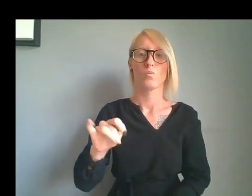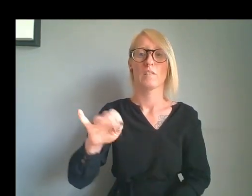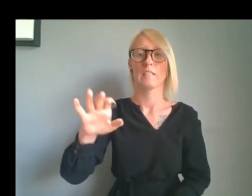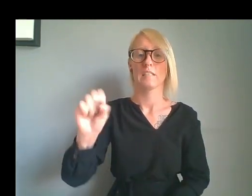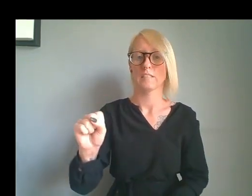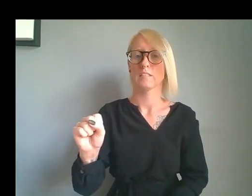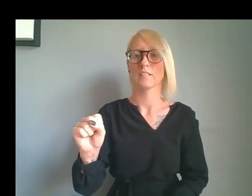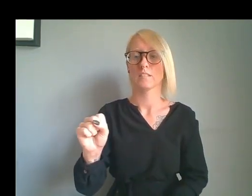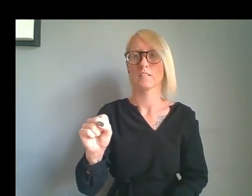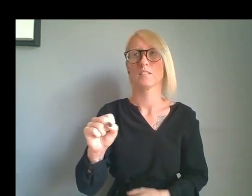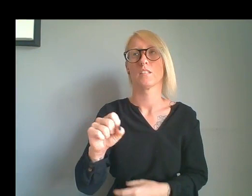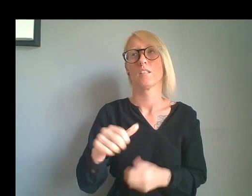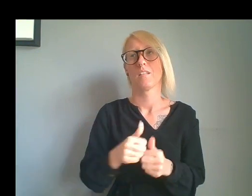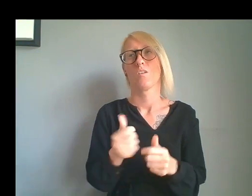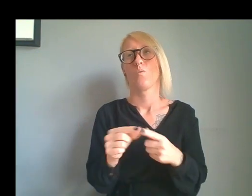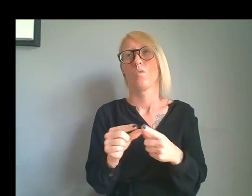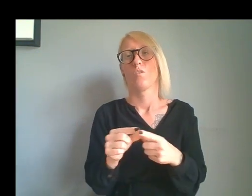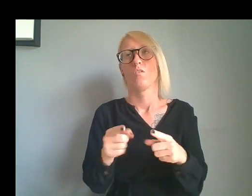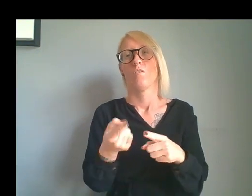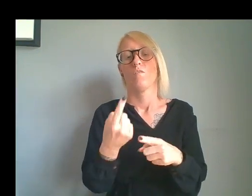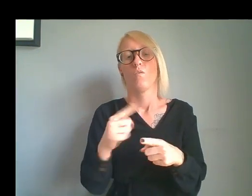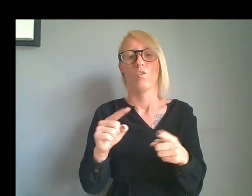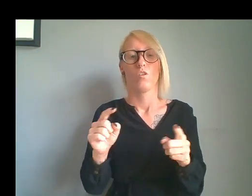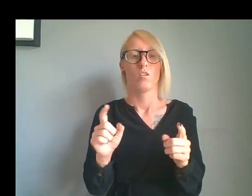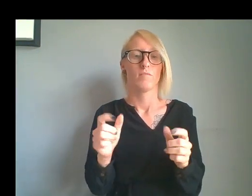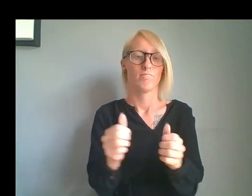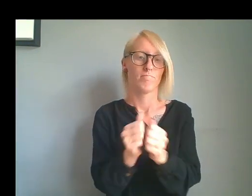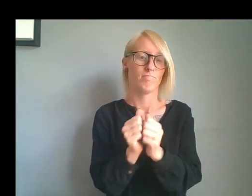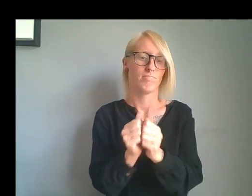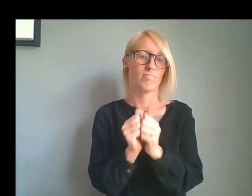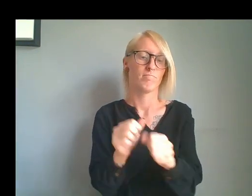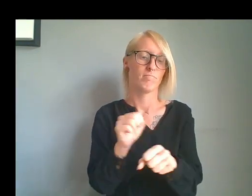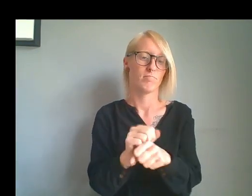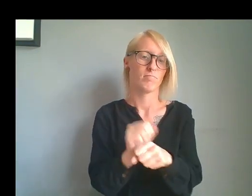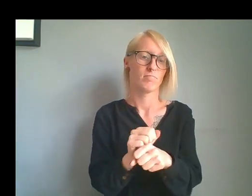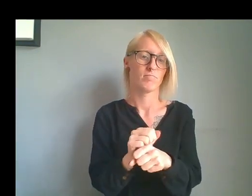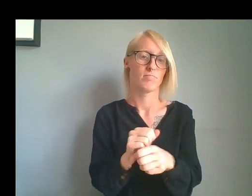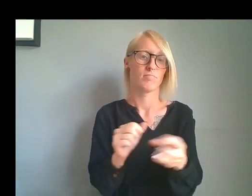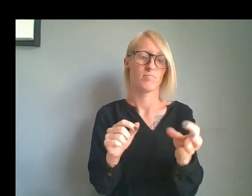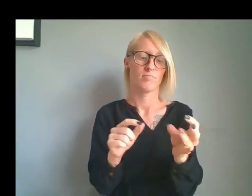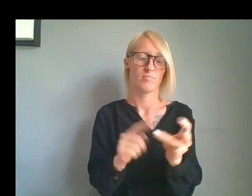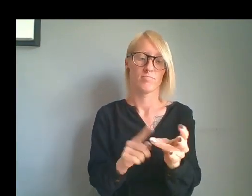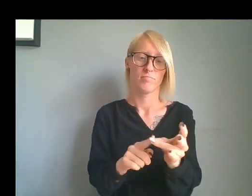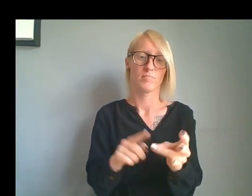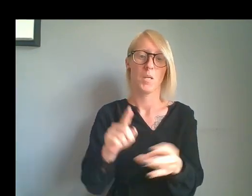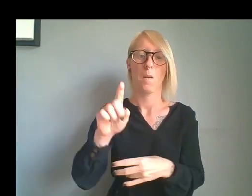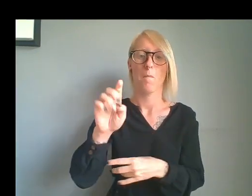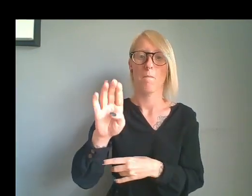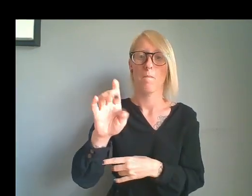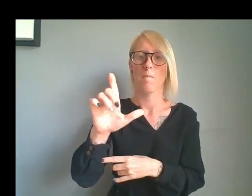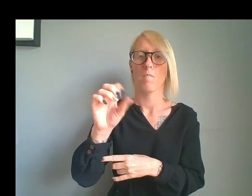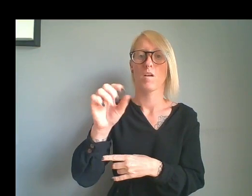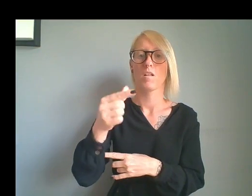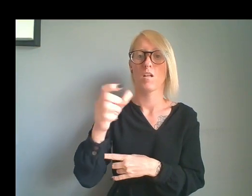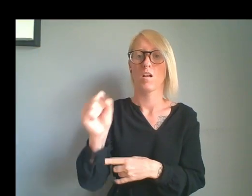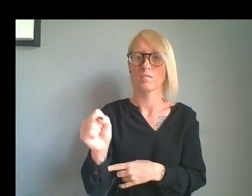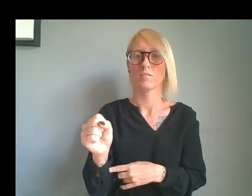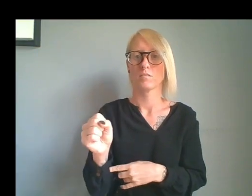collaboration. So you can see how all this can really be somewhat overwhelming in blogs. So that's just some of the highlights. What is social